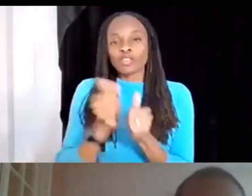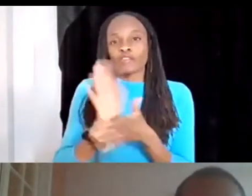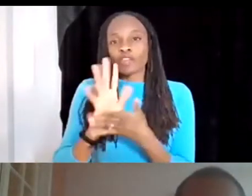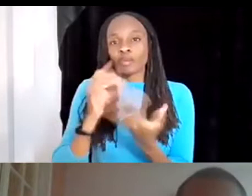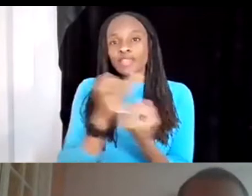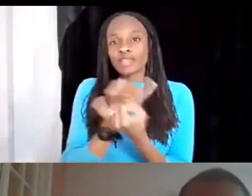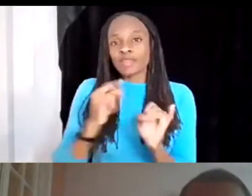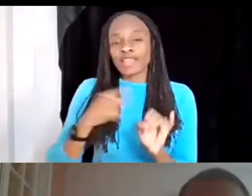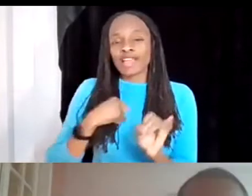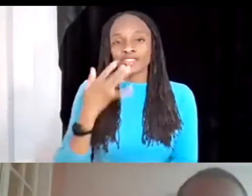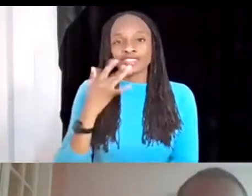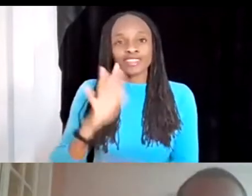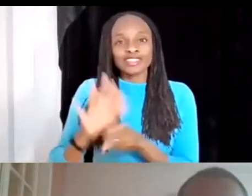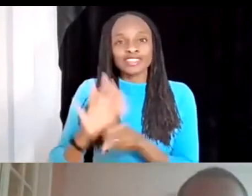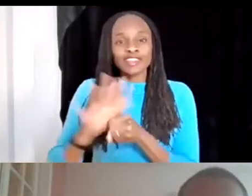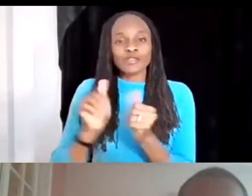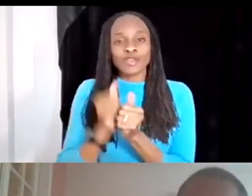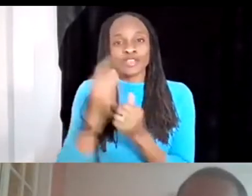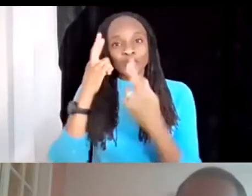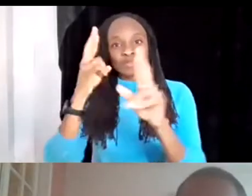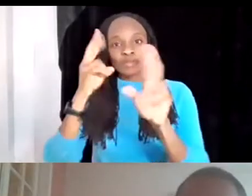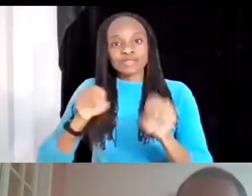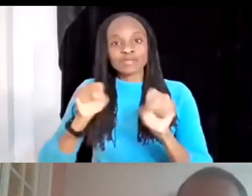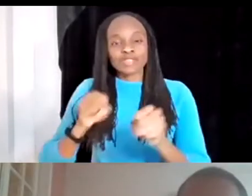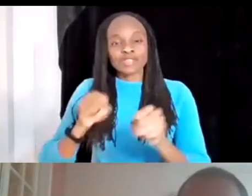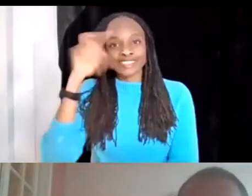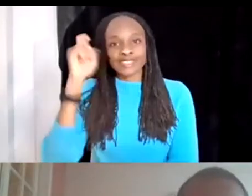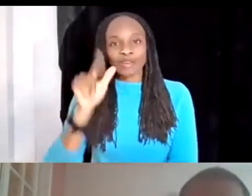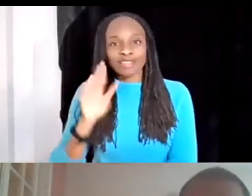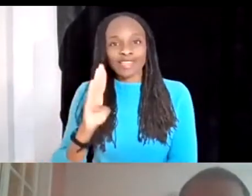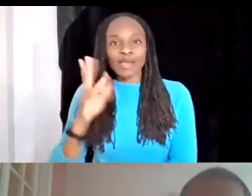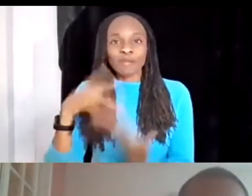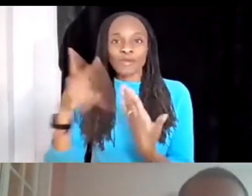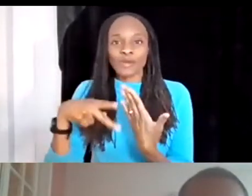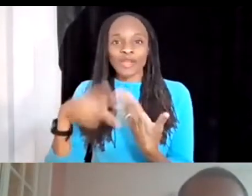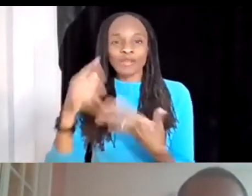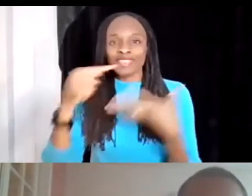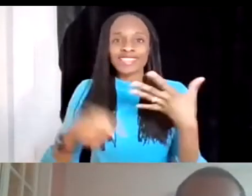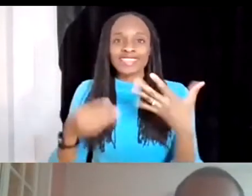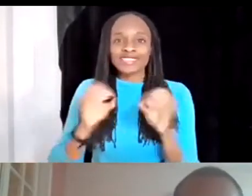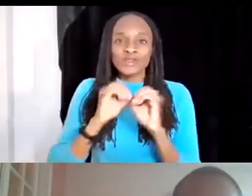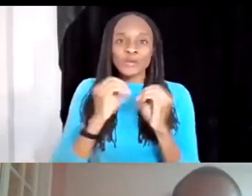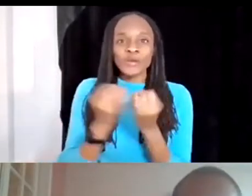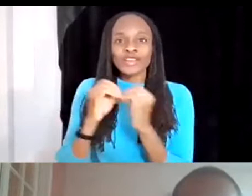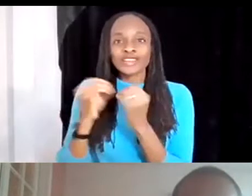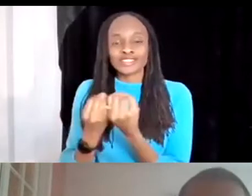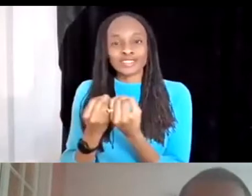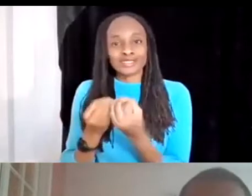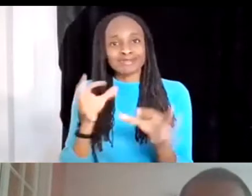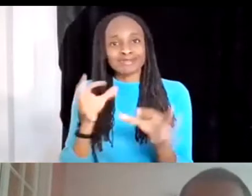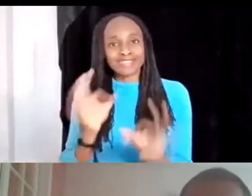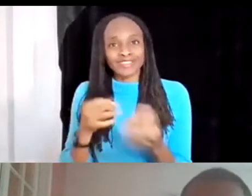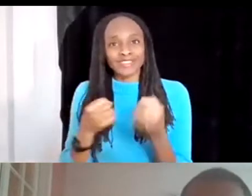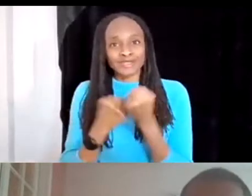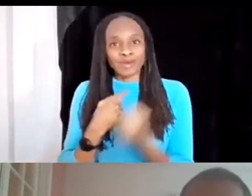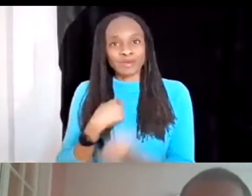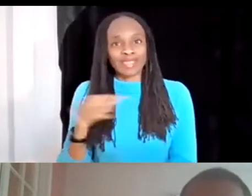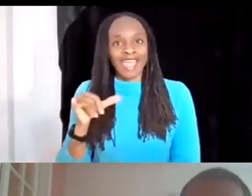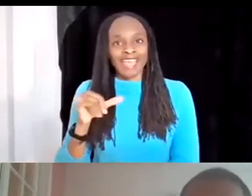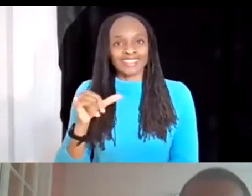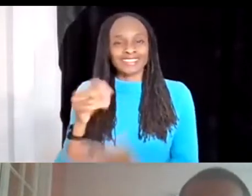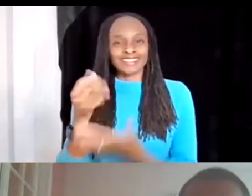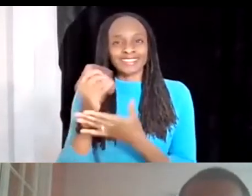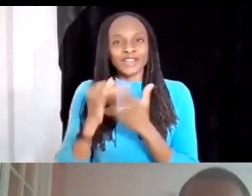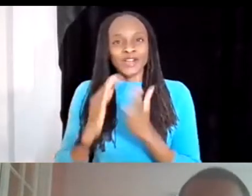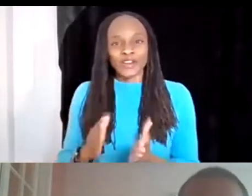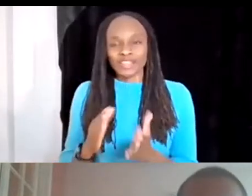to be in the Respectability Summer Lab program, and these organizations have definitely supported me as an artist. And, you